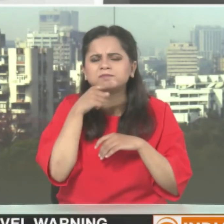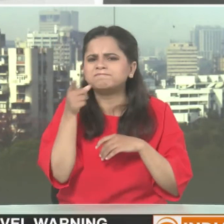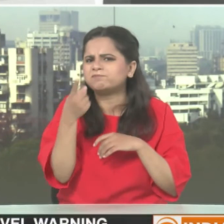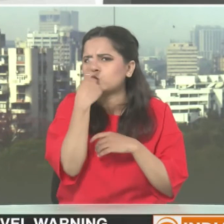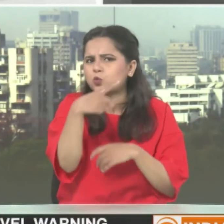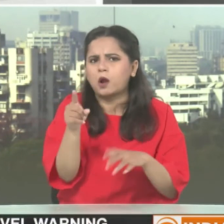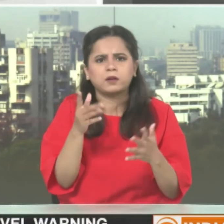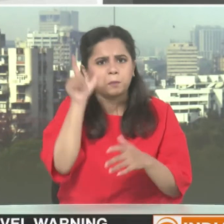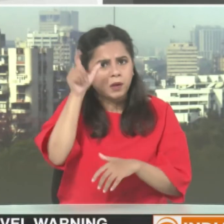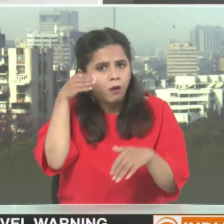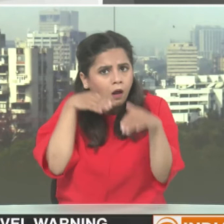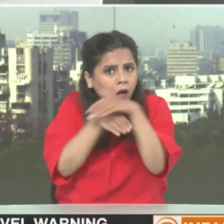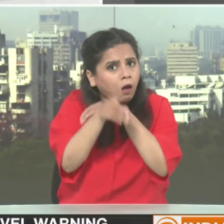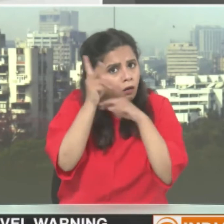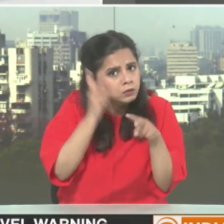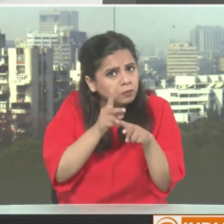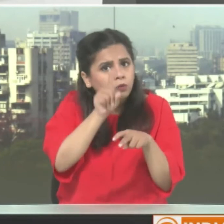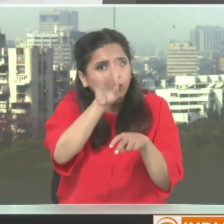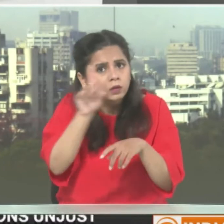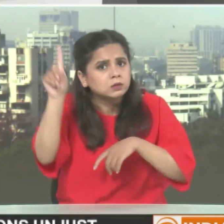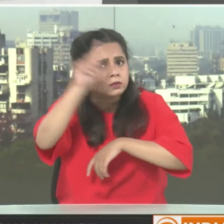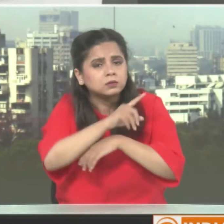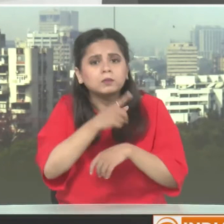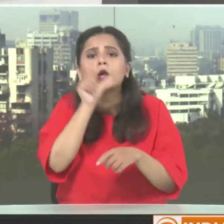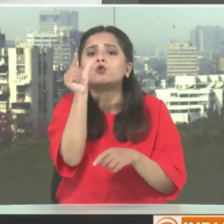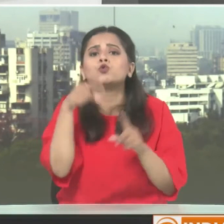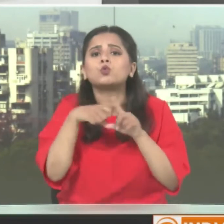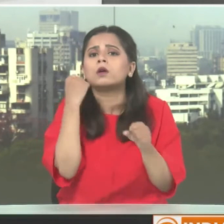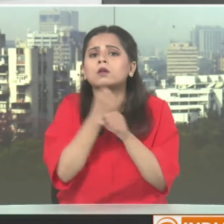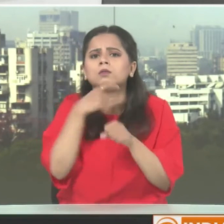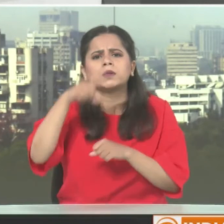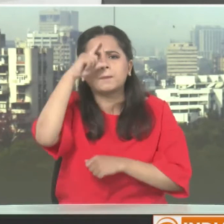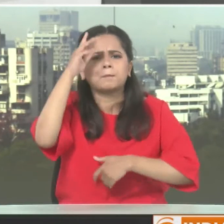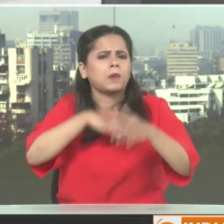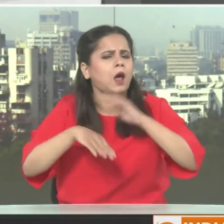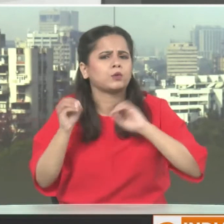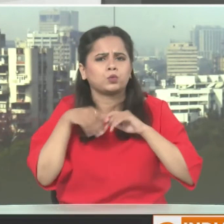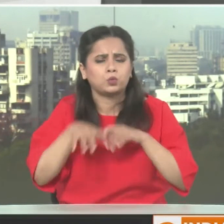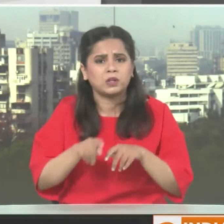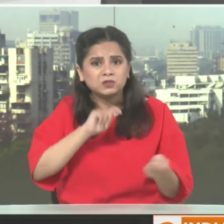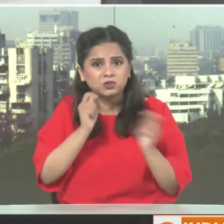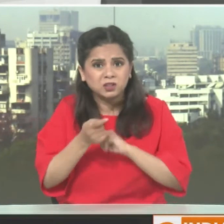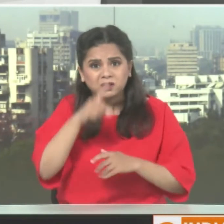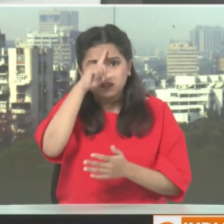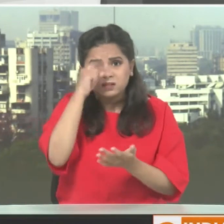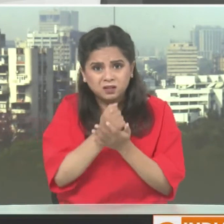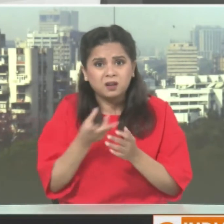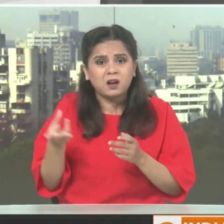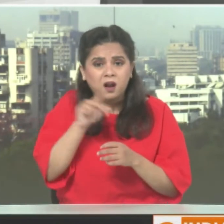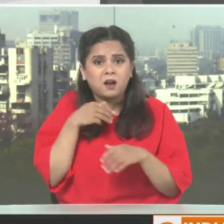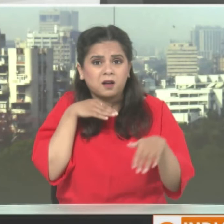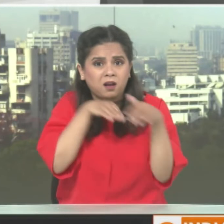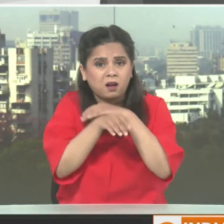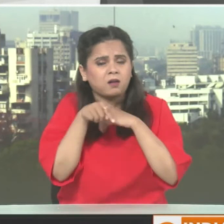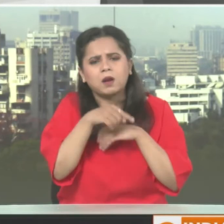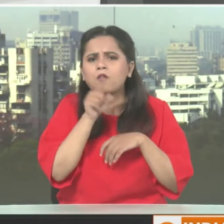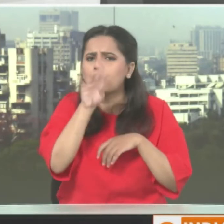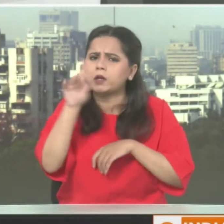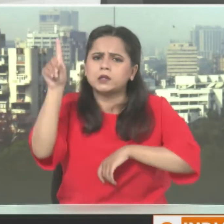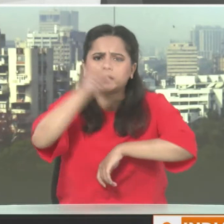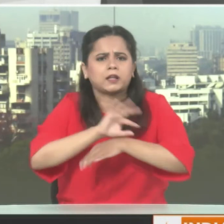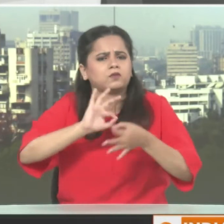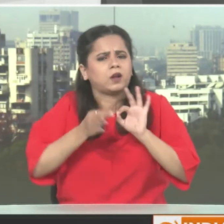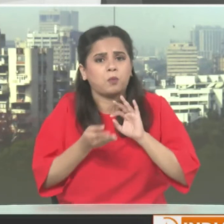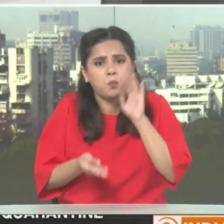unjust. However, the UK government said it has no plans to change its decision to reintroduce the quarantine